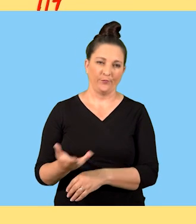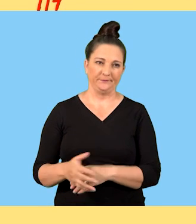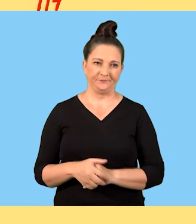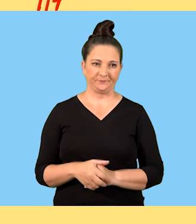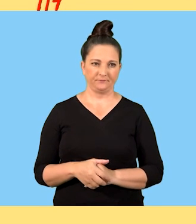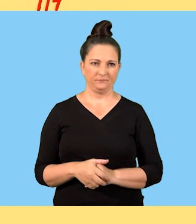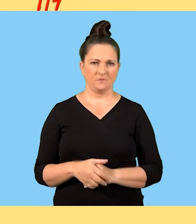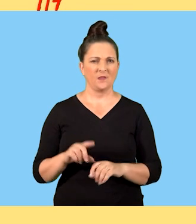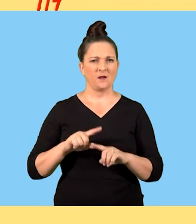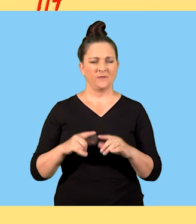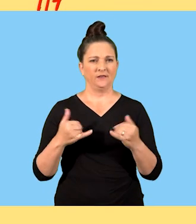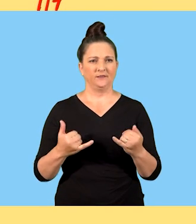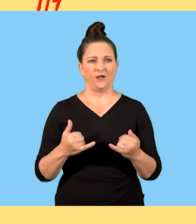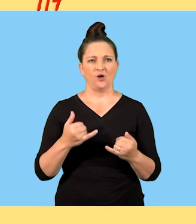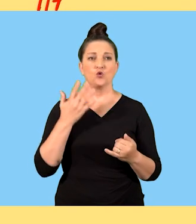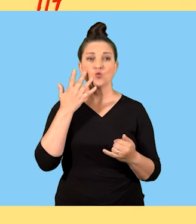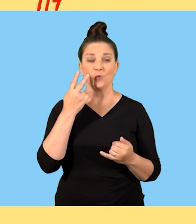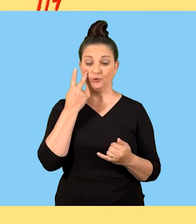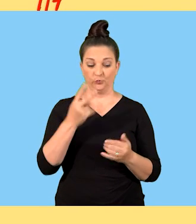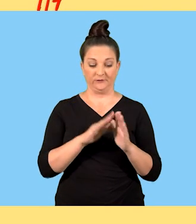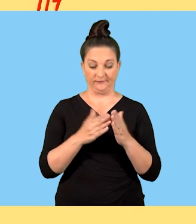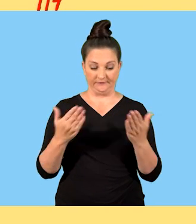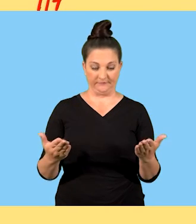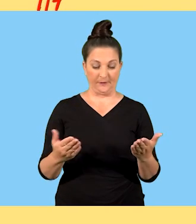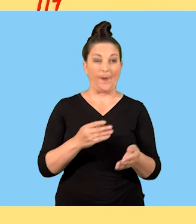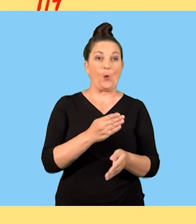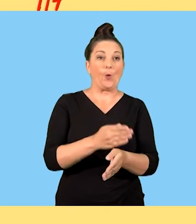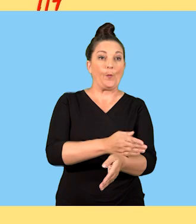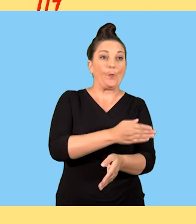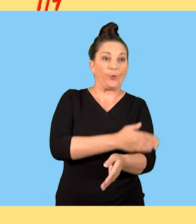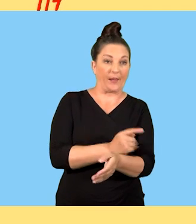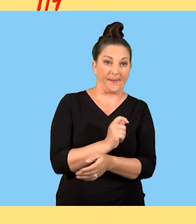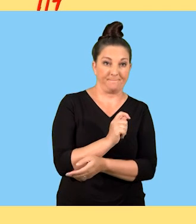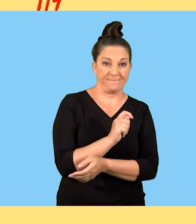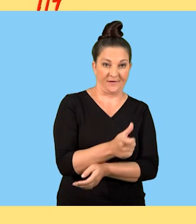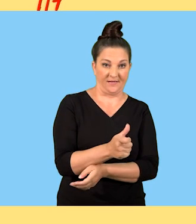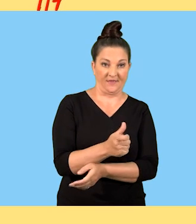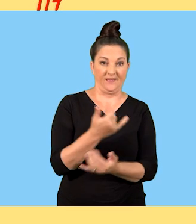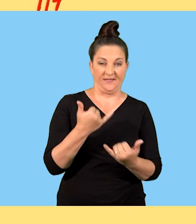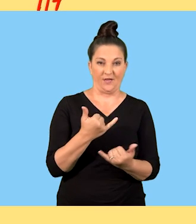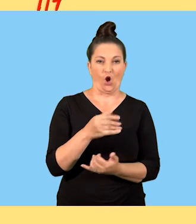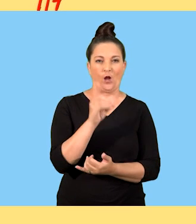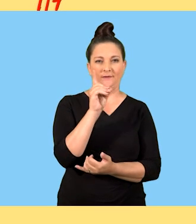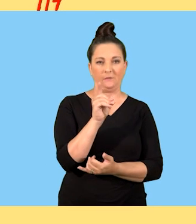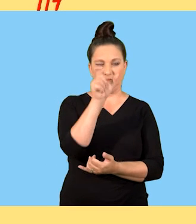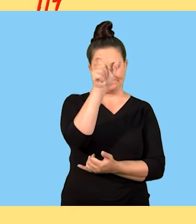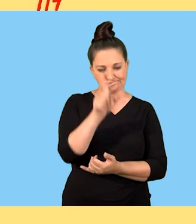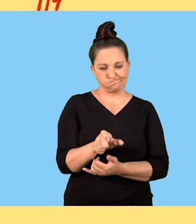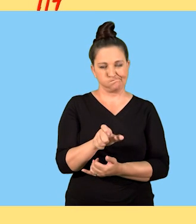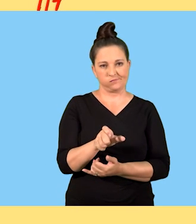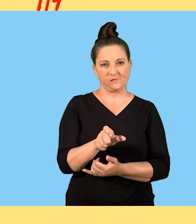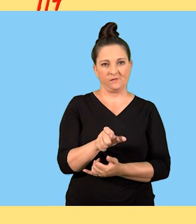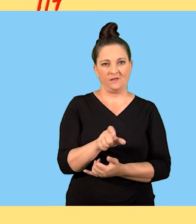advance. When we come here then, we then say prepaid expense, we're debiting it in the